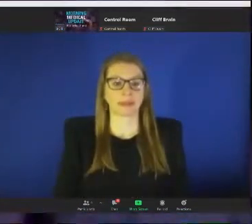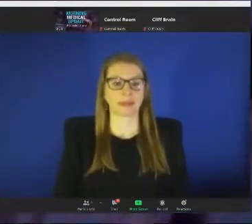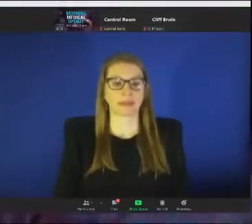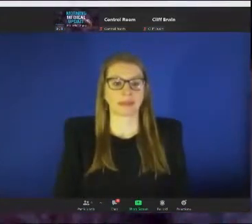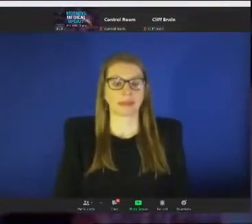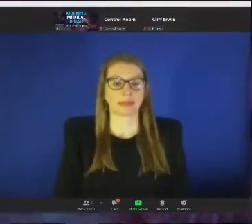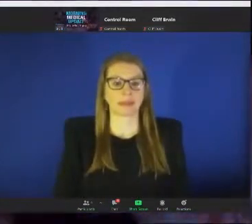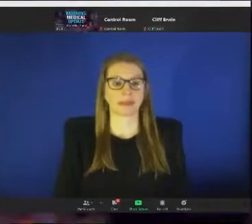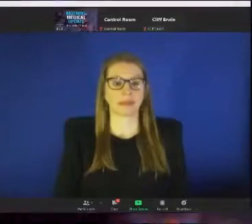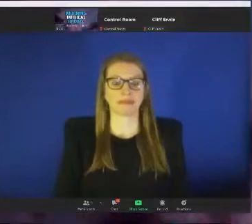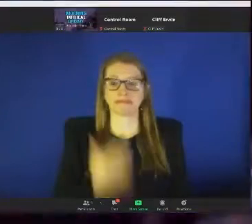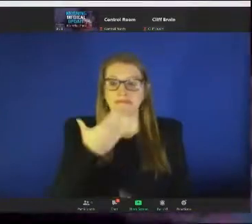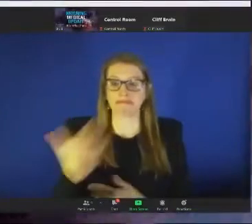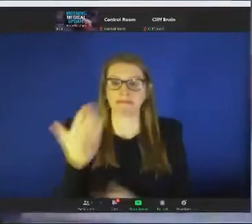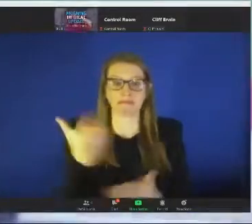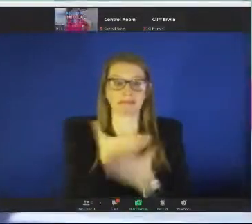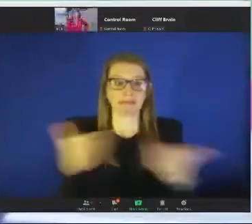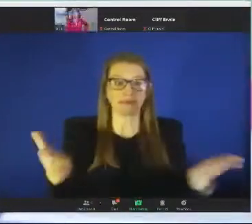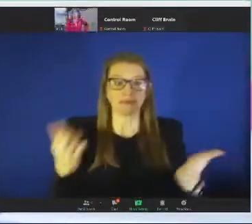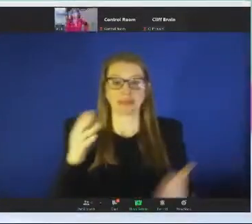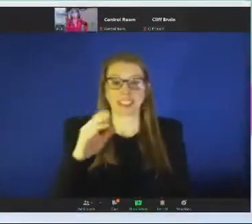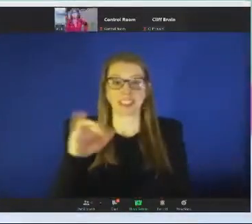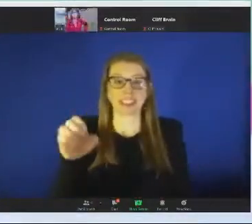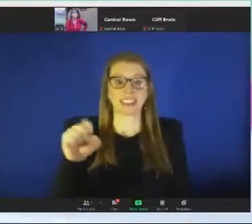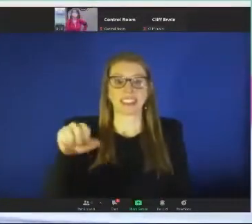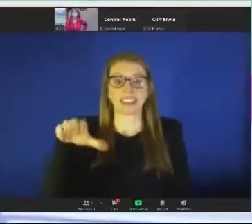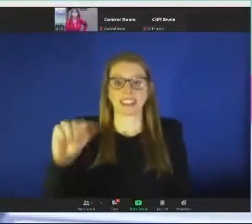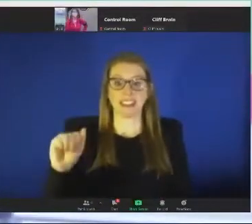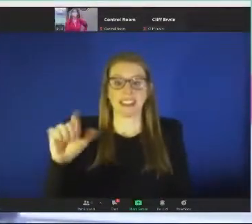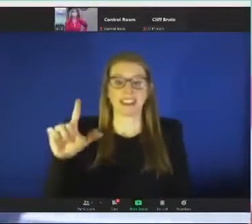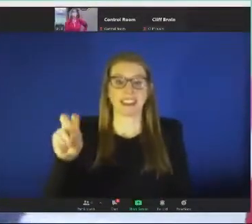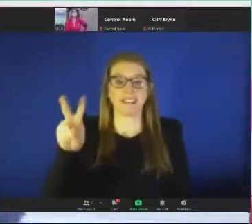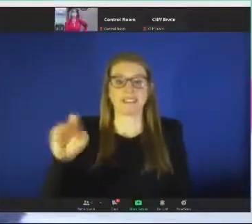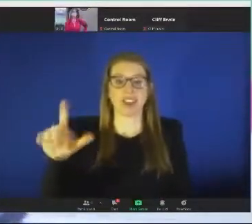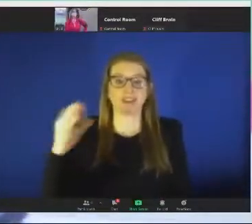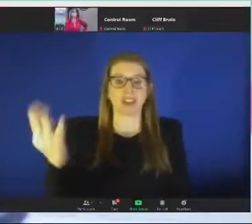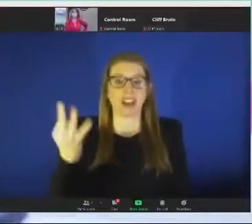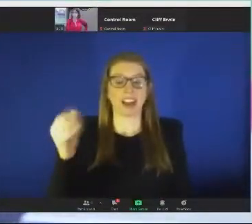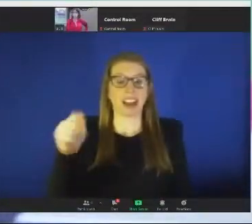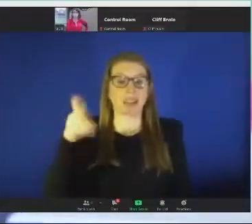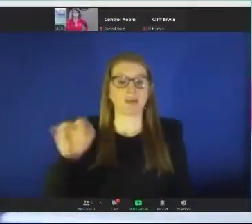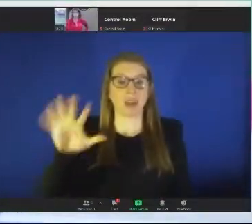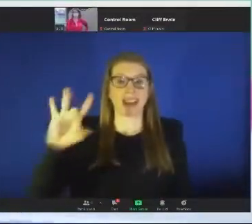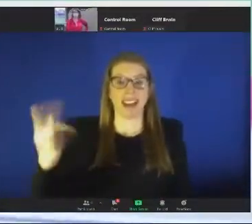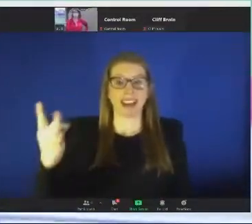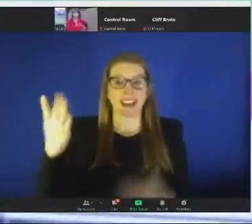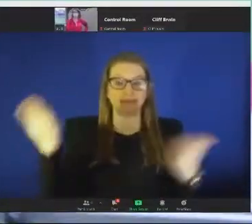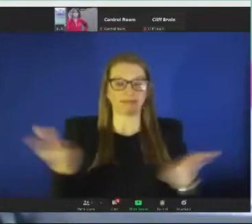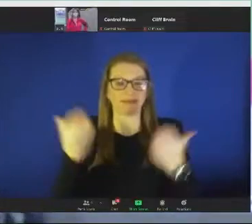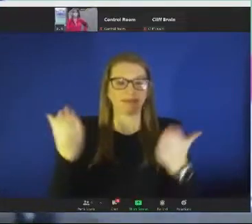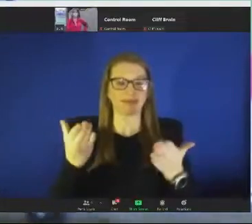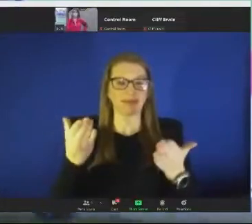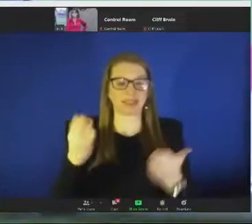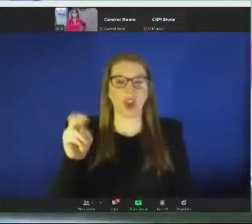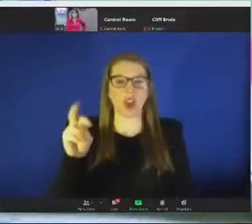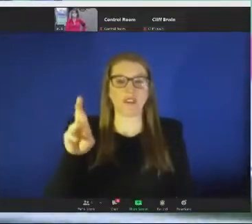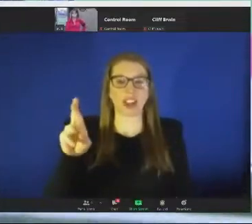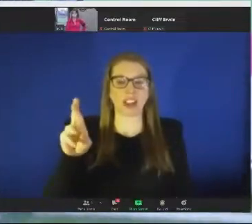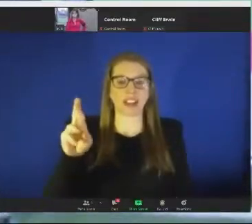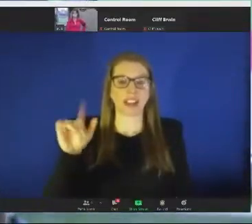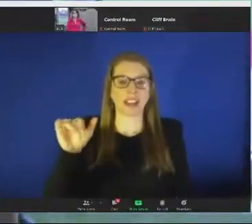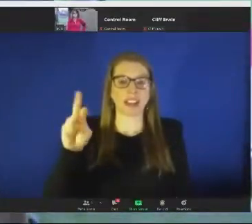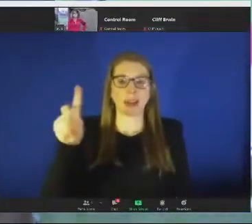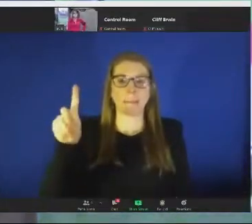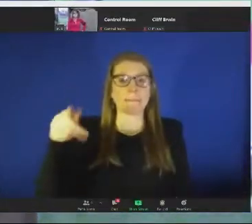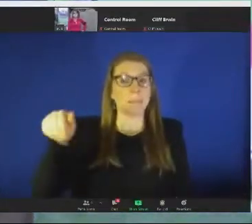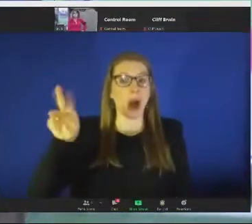And good morning, everyone. I'm Jessica Lovell. It is Friday, April 8th, and we are live on location out here in Overland Park at our Sports Medicine and Performance Center